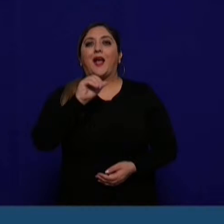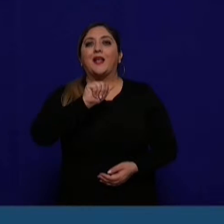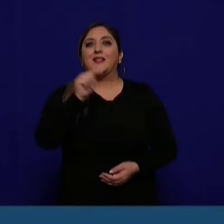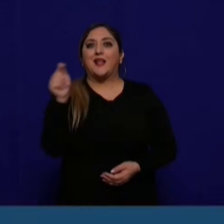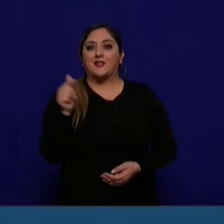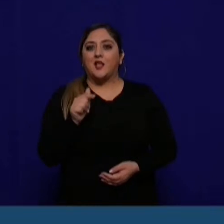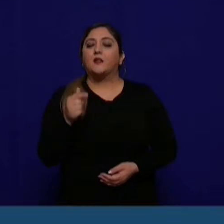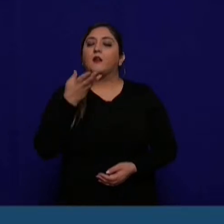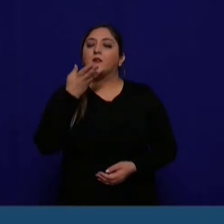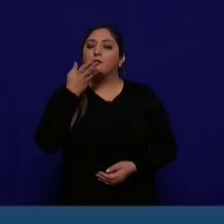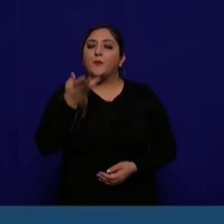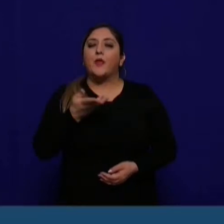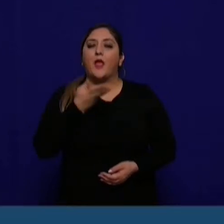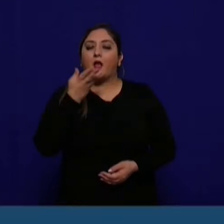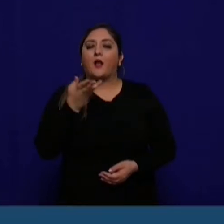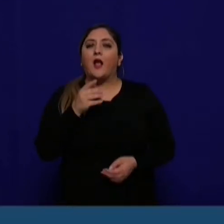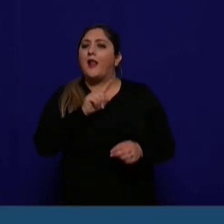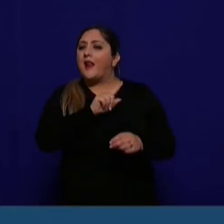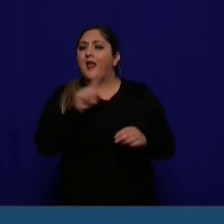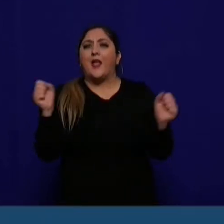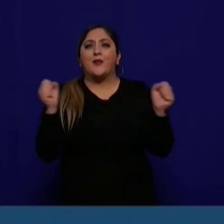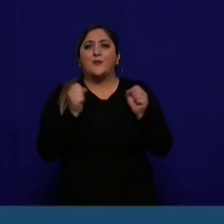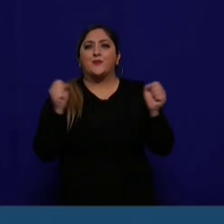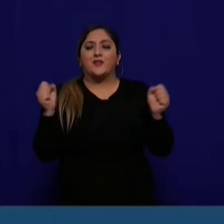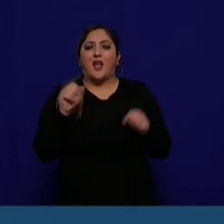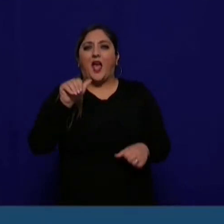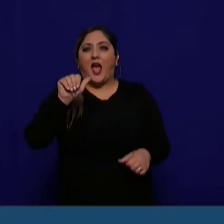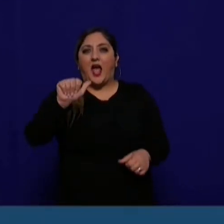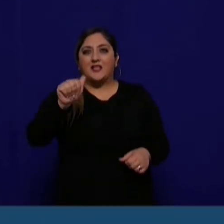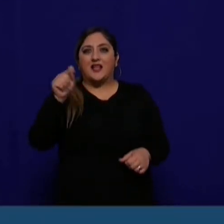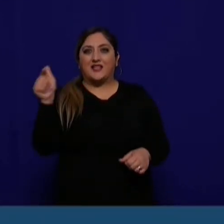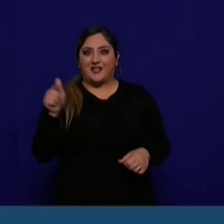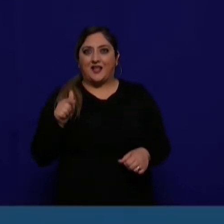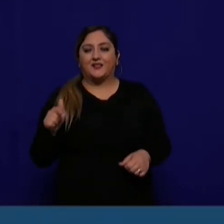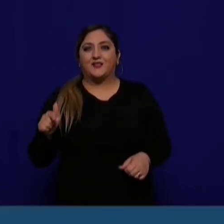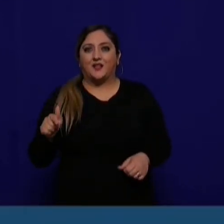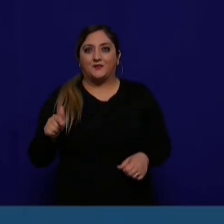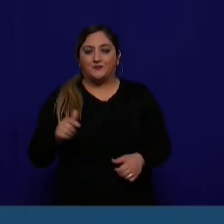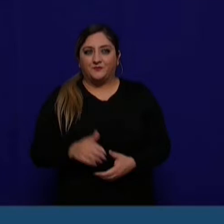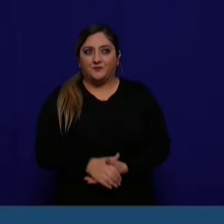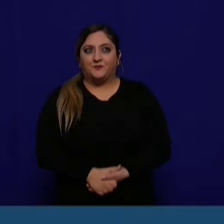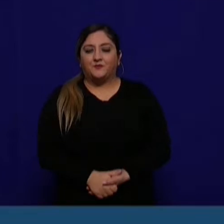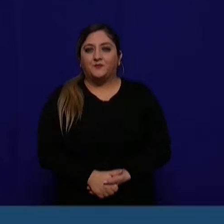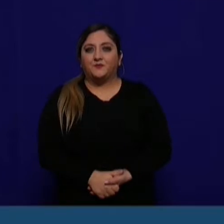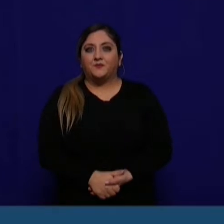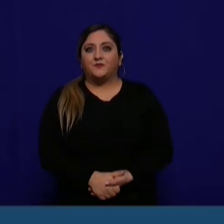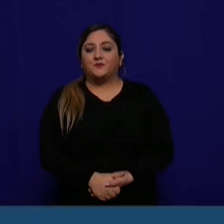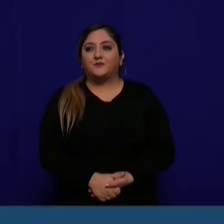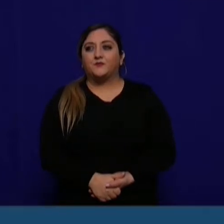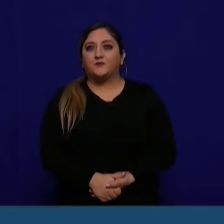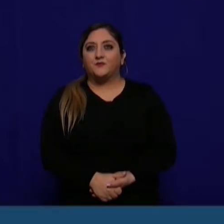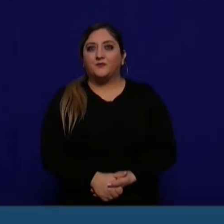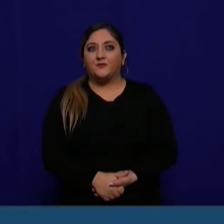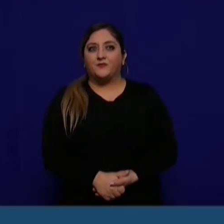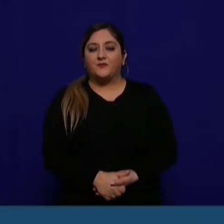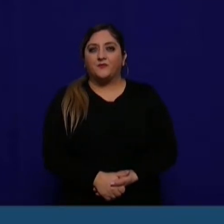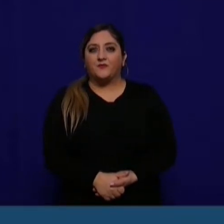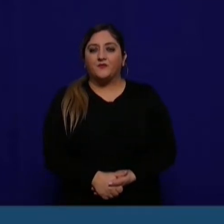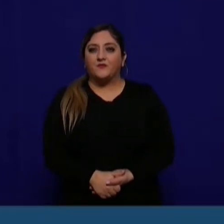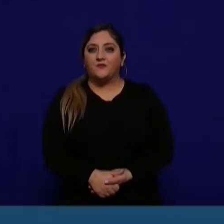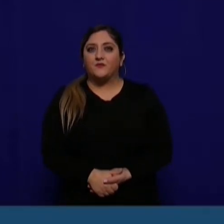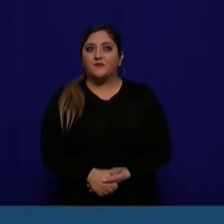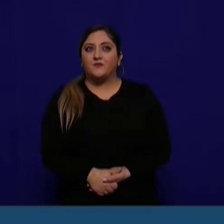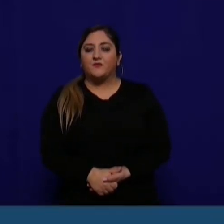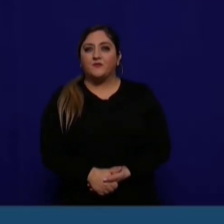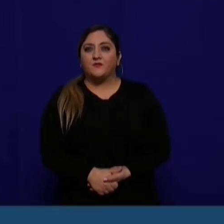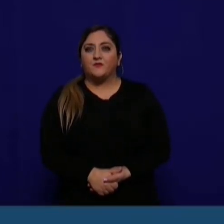xettiċi sabiex imorru jieħdu dan il-vaċċin li qed kif tisemmi inti qed jagħmel progress f'dan ir-rigward.